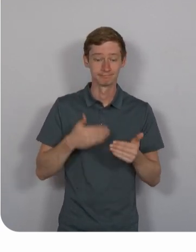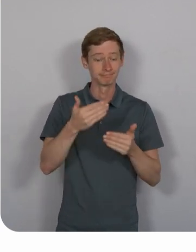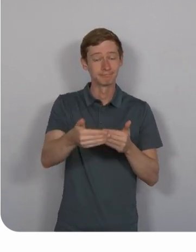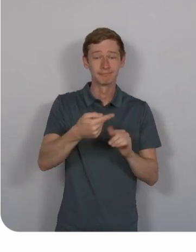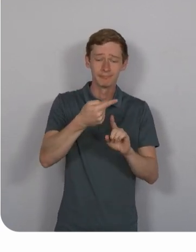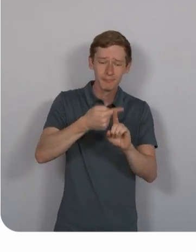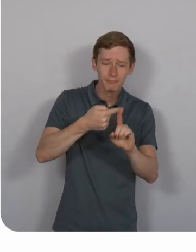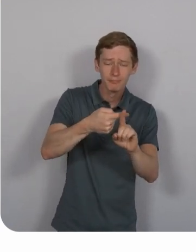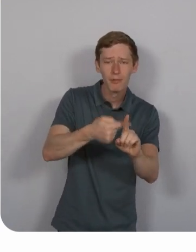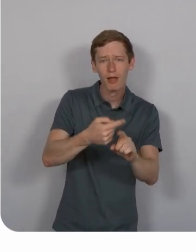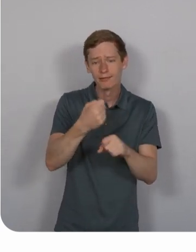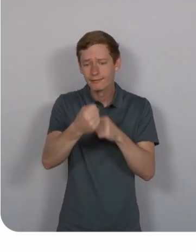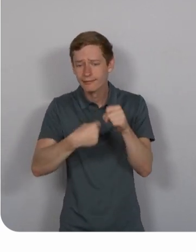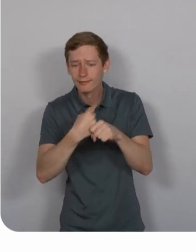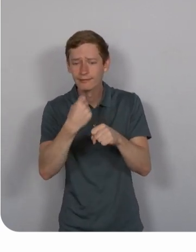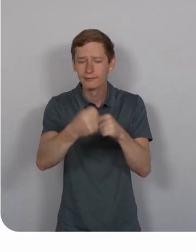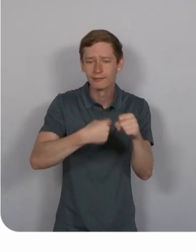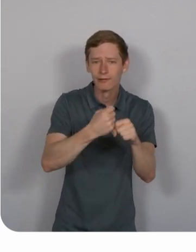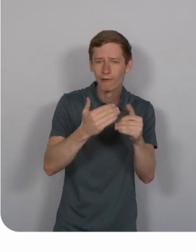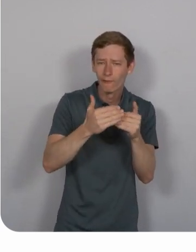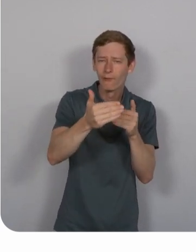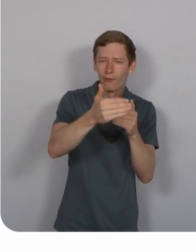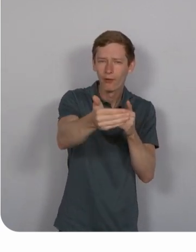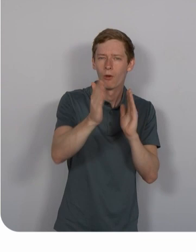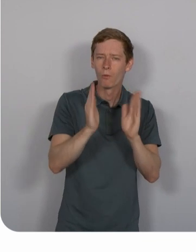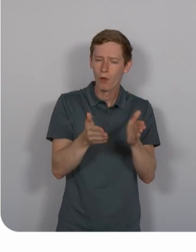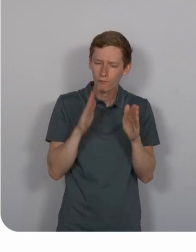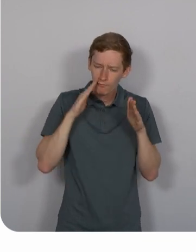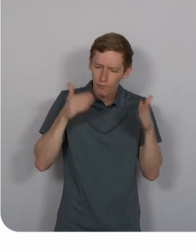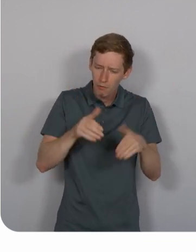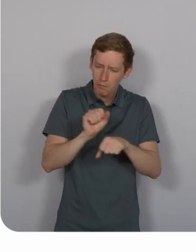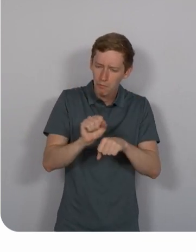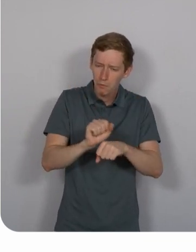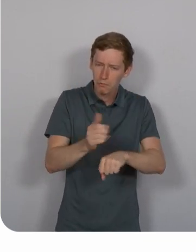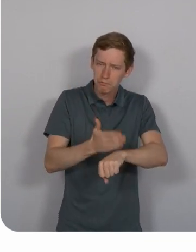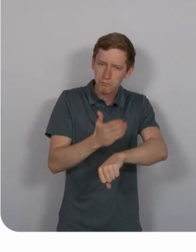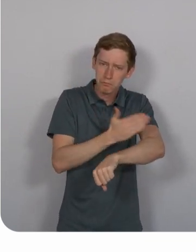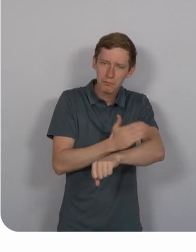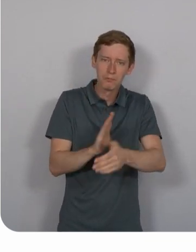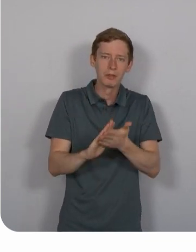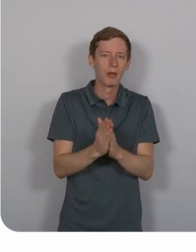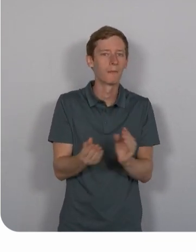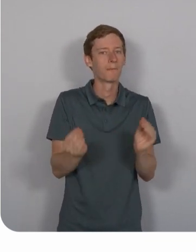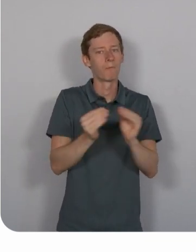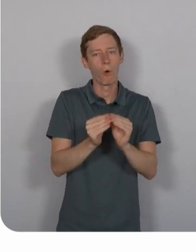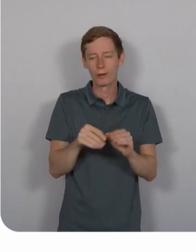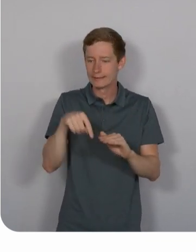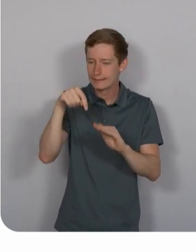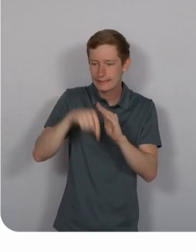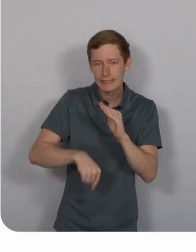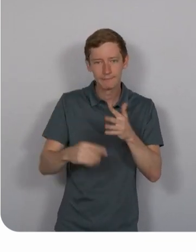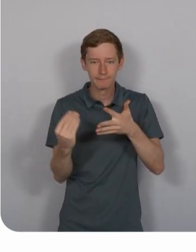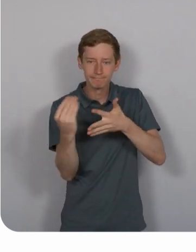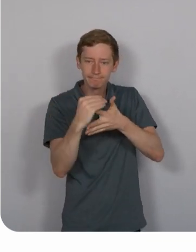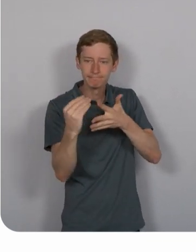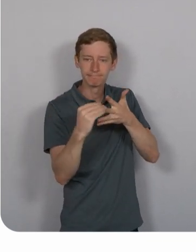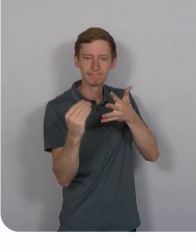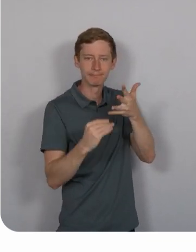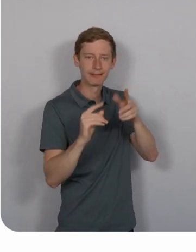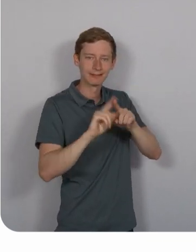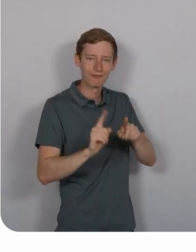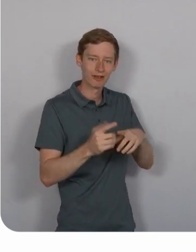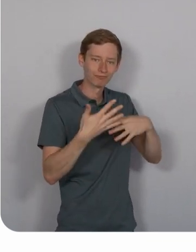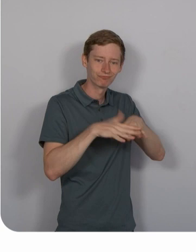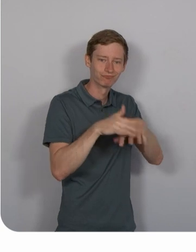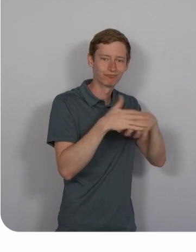and years on building this out into a deeper and deeper personal assistant with more integrations across everything we do. And